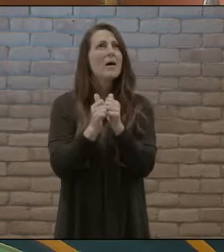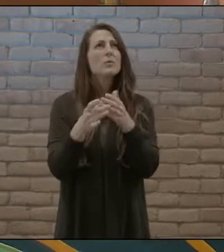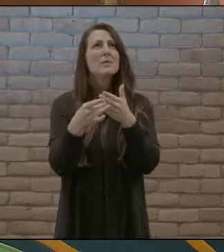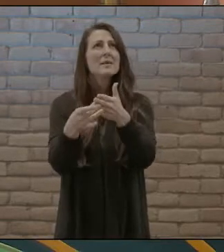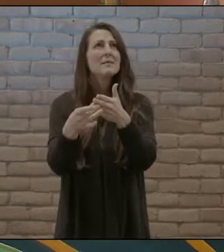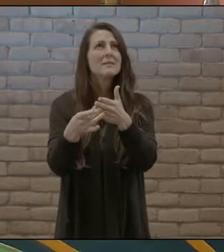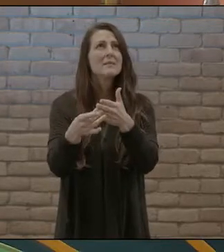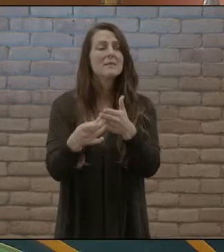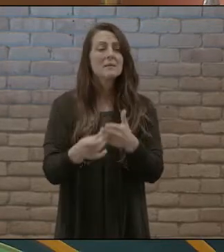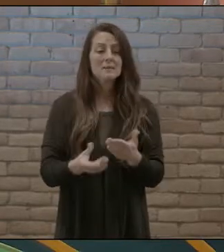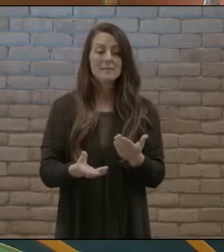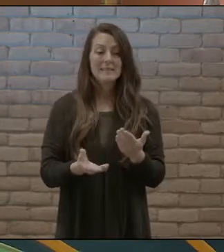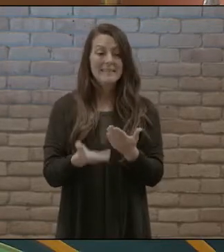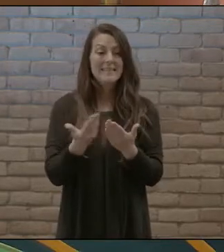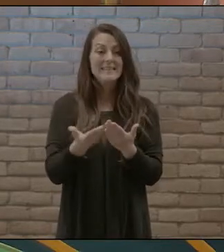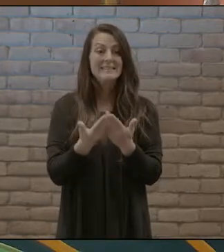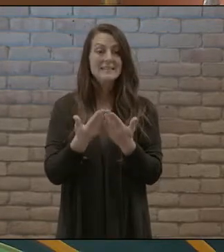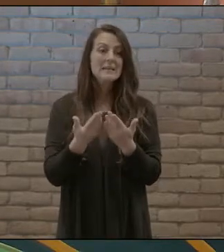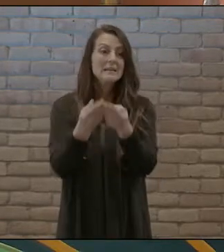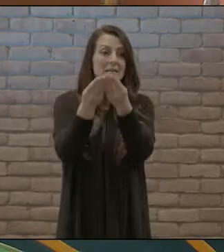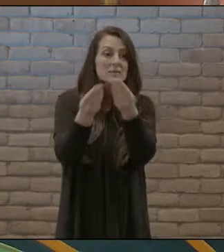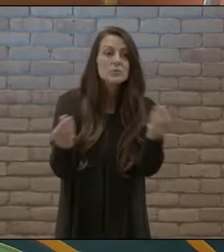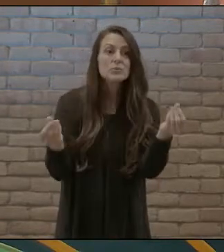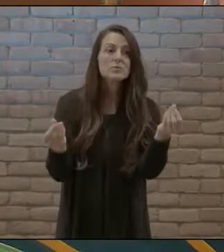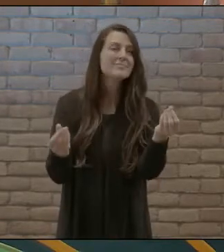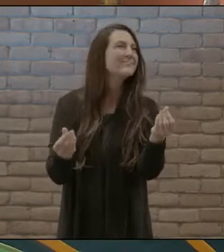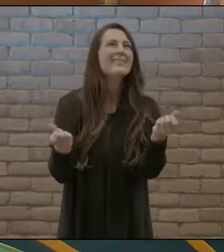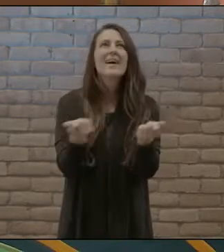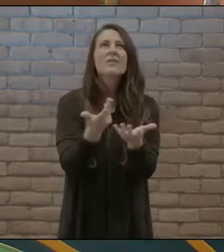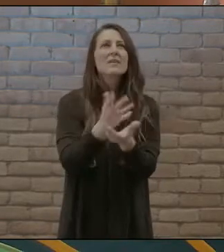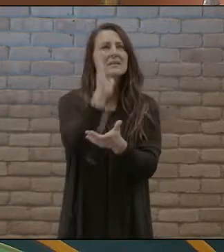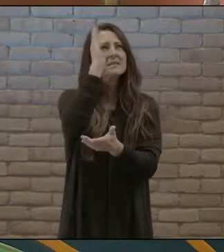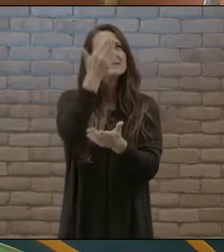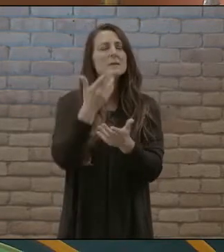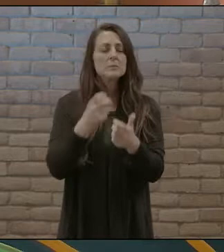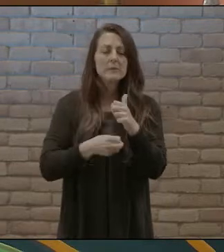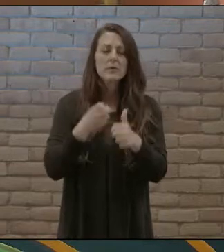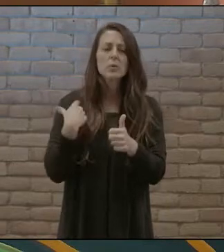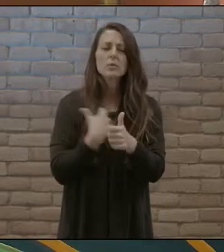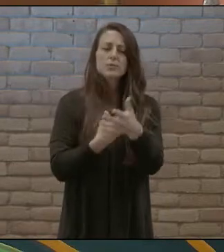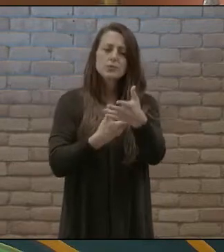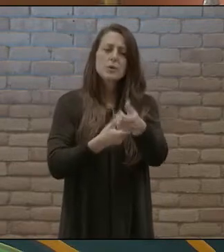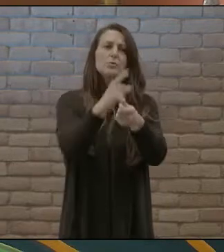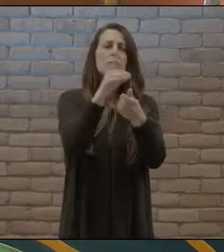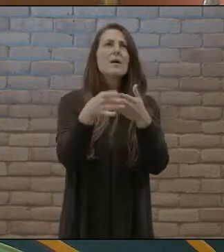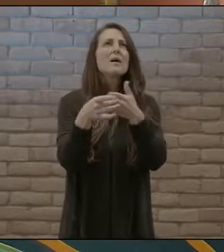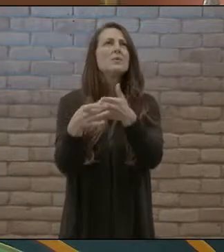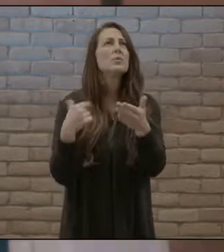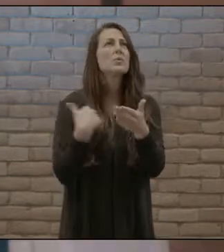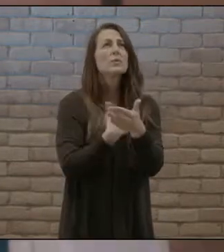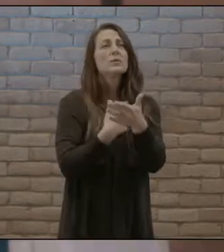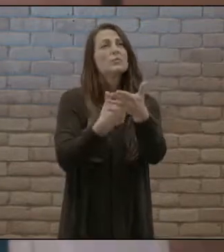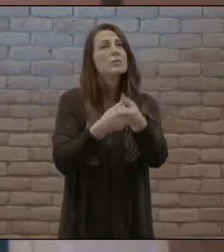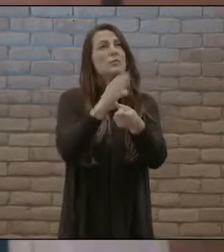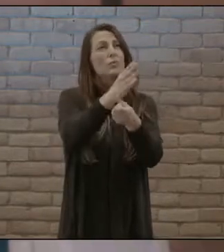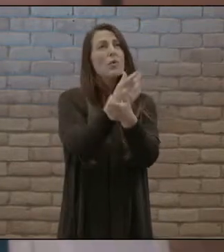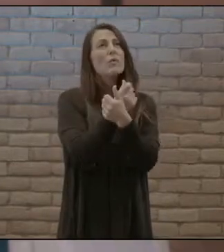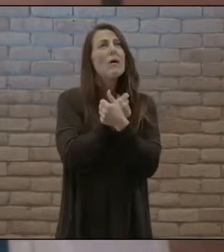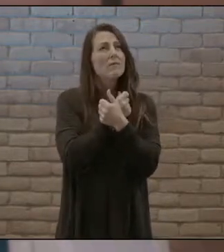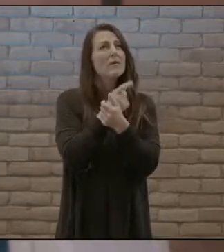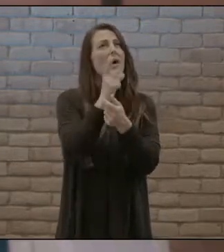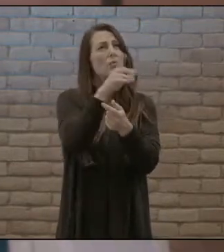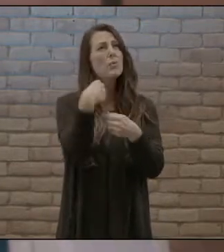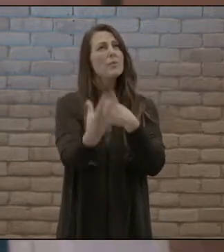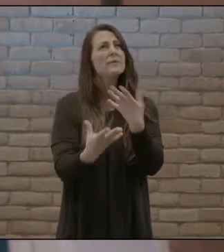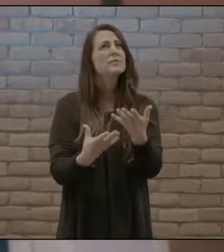seems difficult. And so, God, we trust your guidance. We trust your love and your provision for our lives, that we